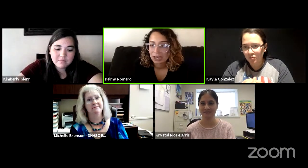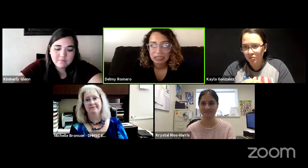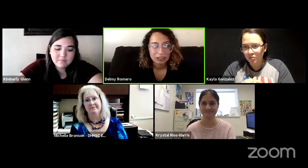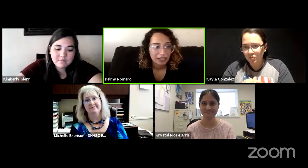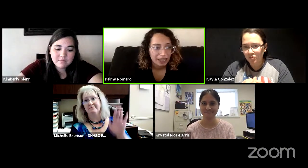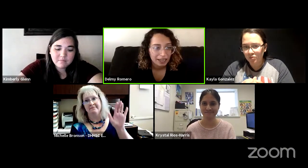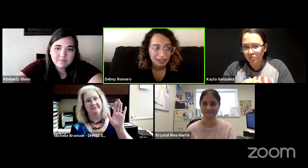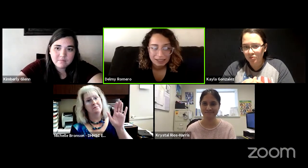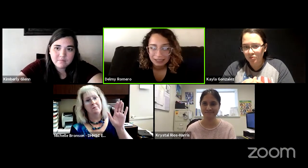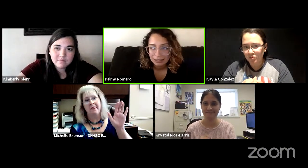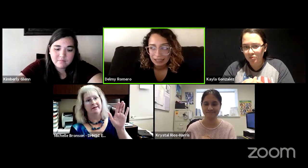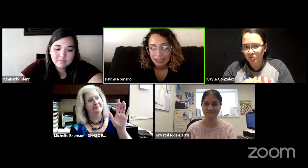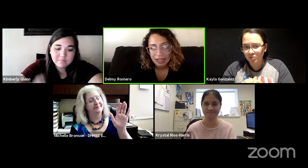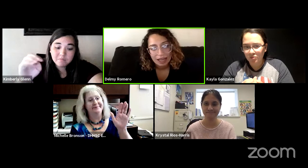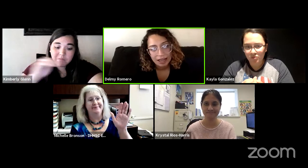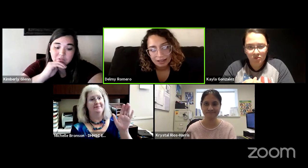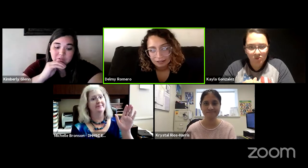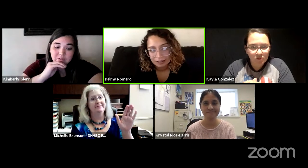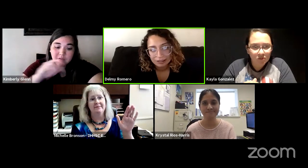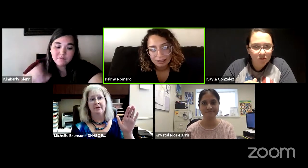Michelle's shaking her head.